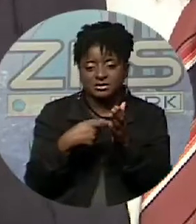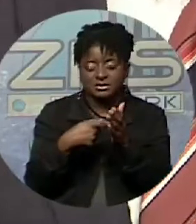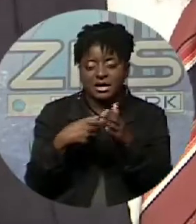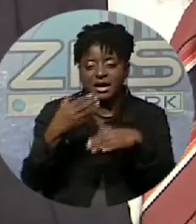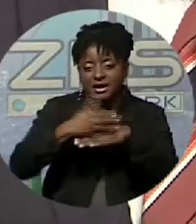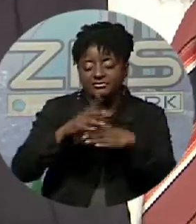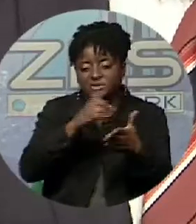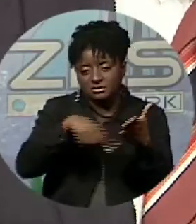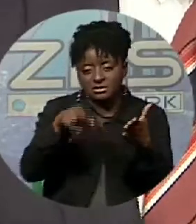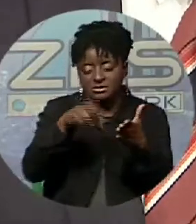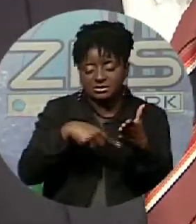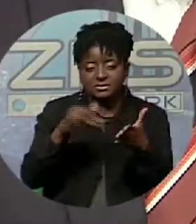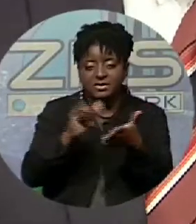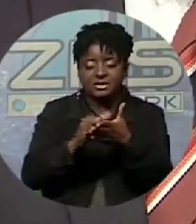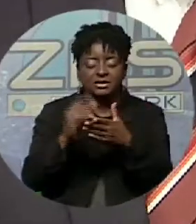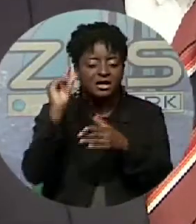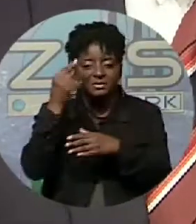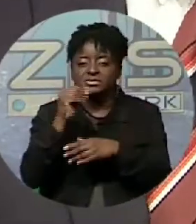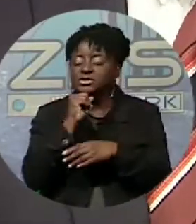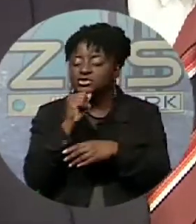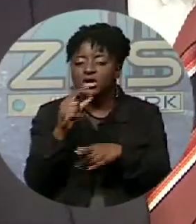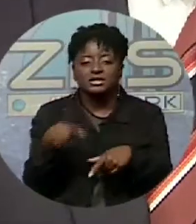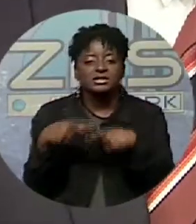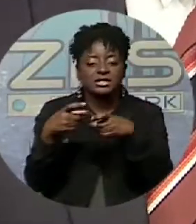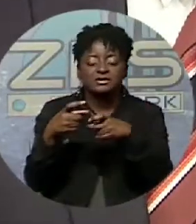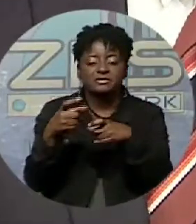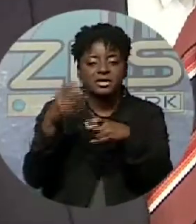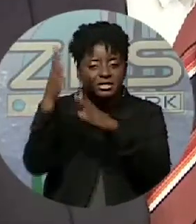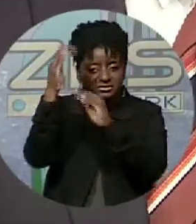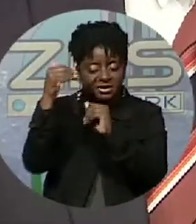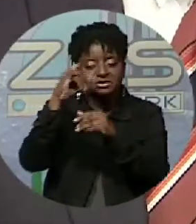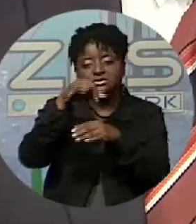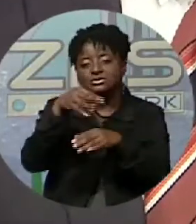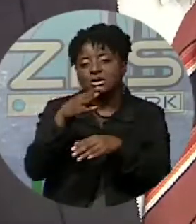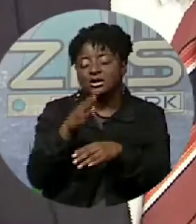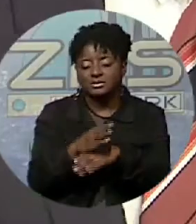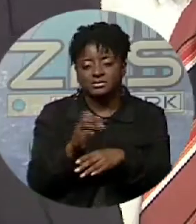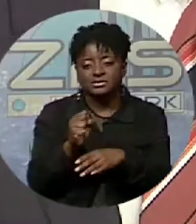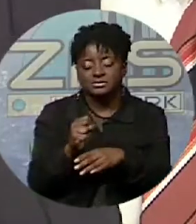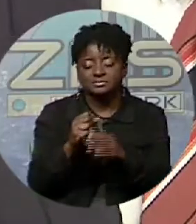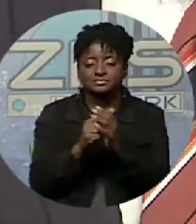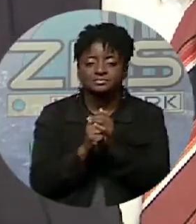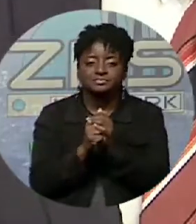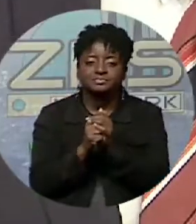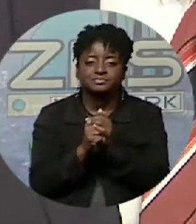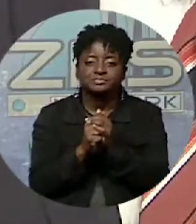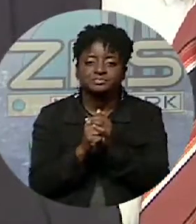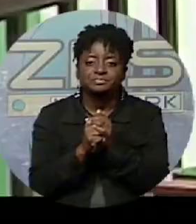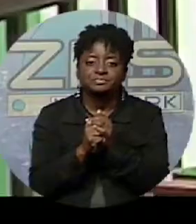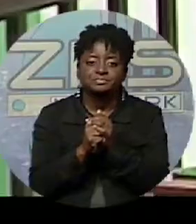Parliament as debate on the National Tripartite Council bill got underway. General Noel-Ferguson has that.